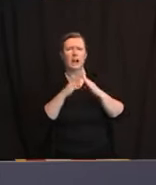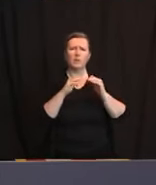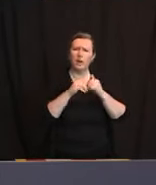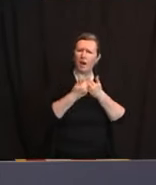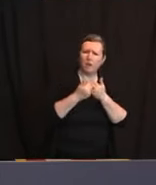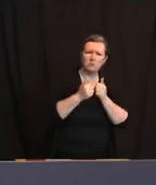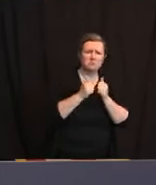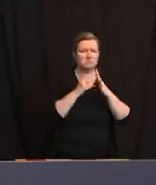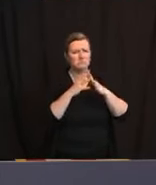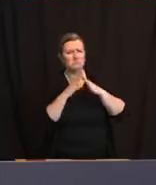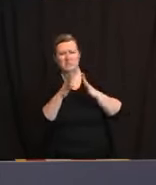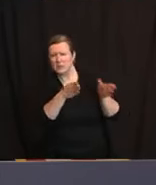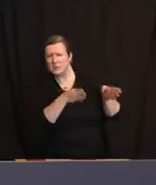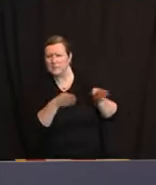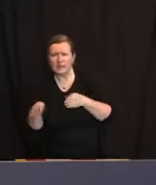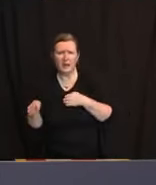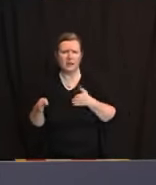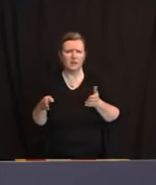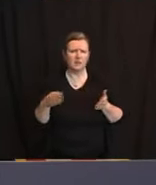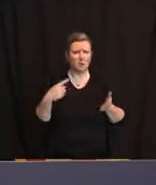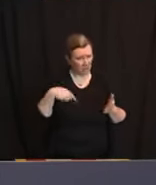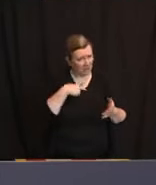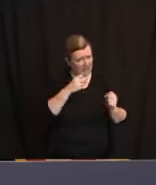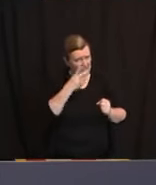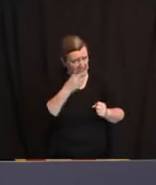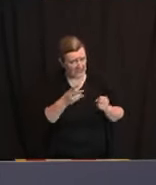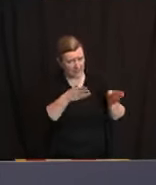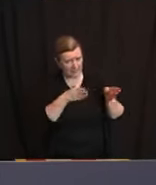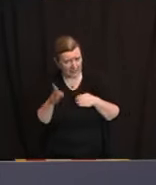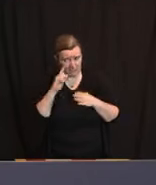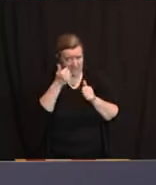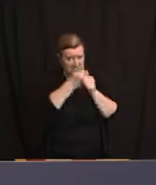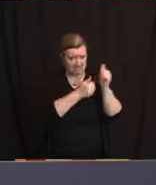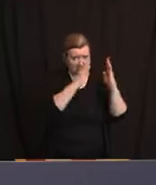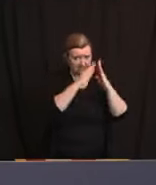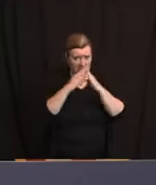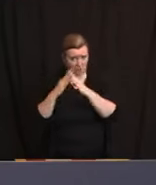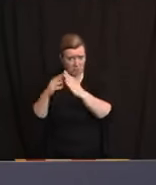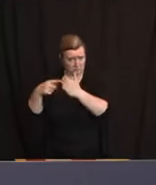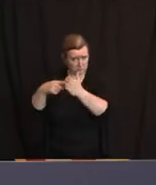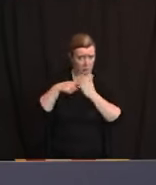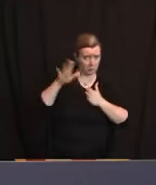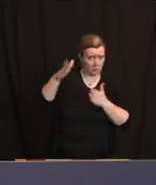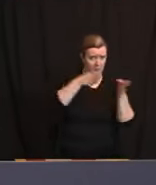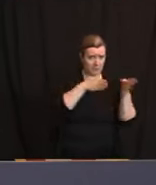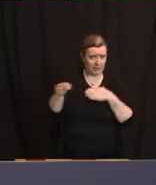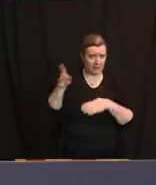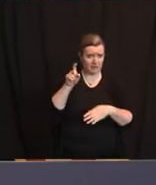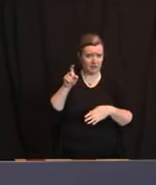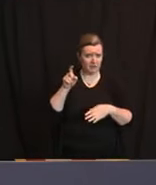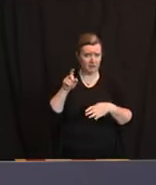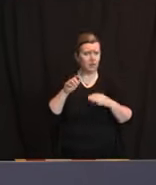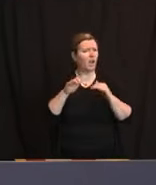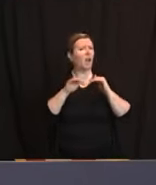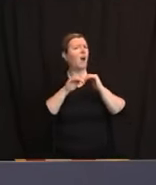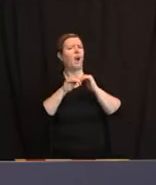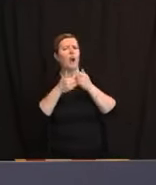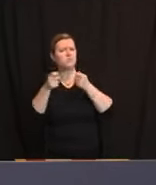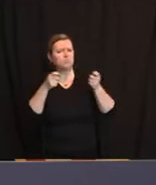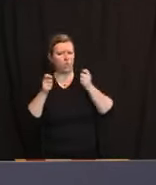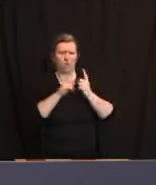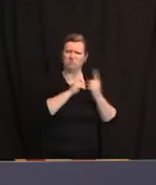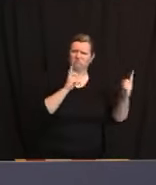we be able to see what the plans are for each town? And enforcement on social distancing, can you explain how